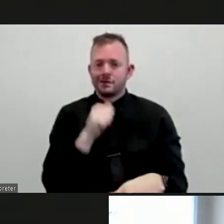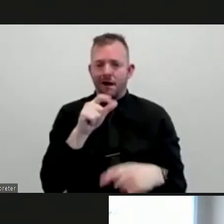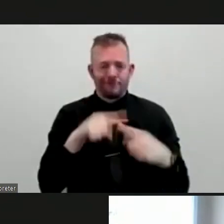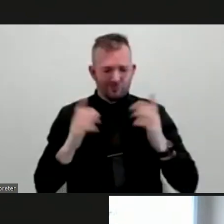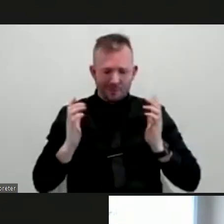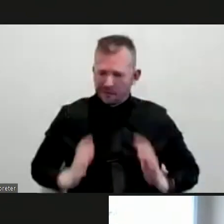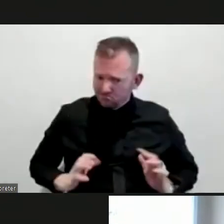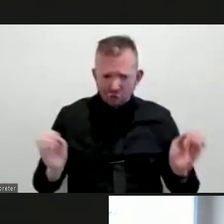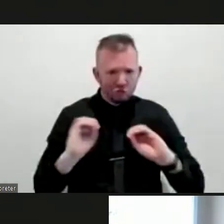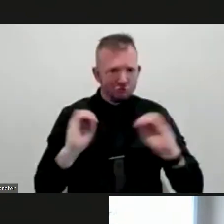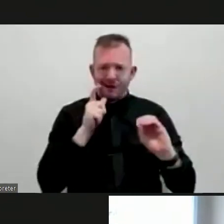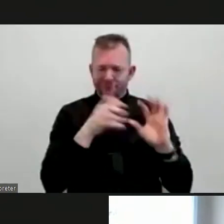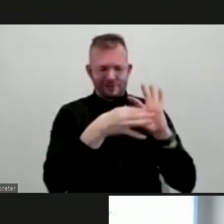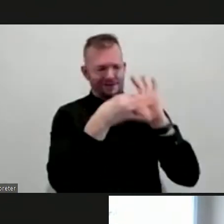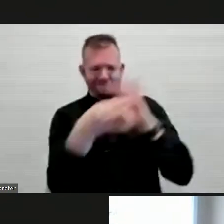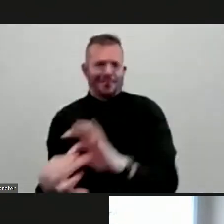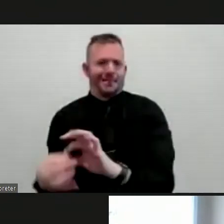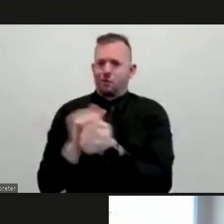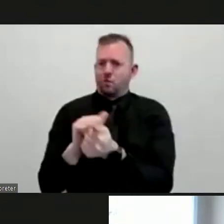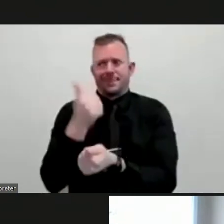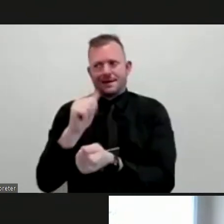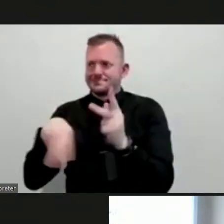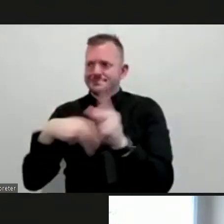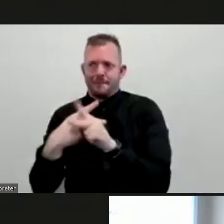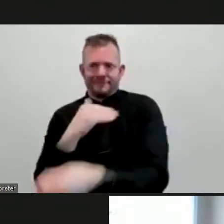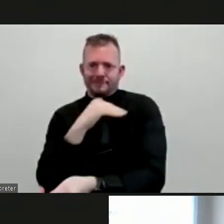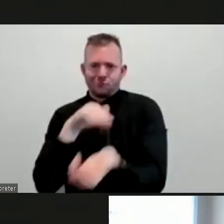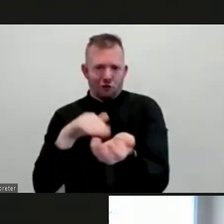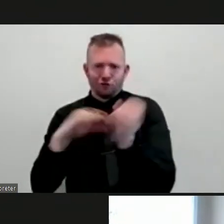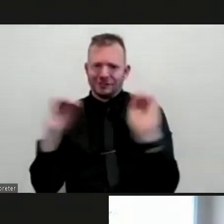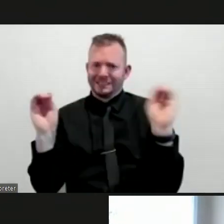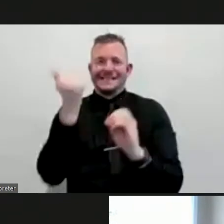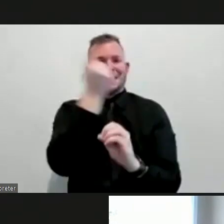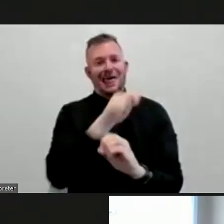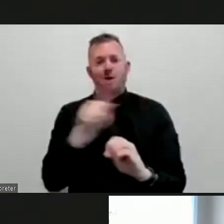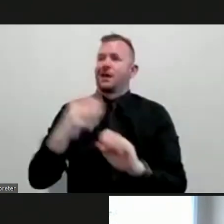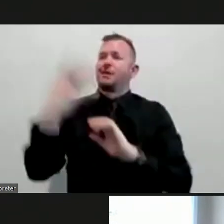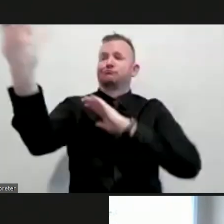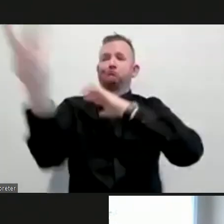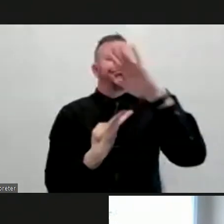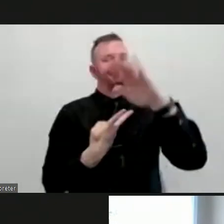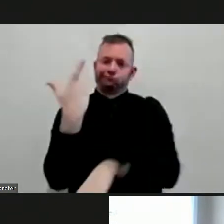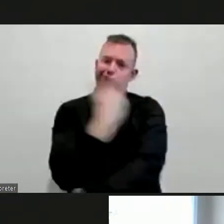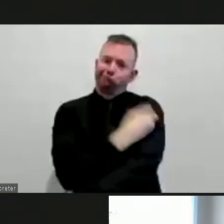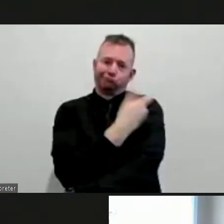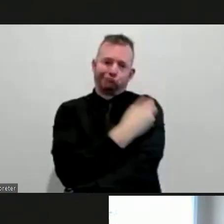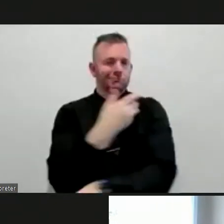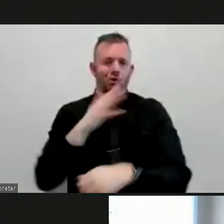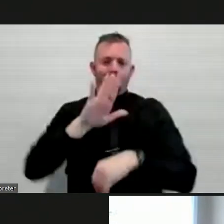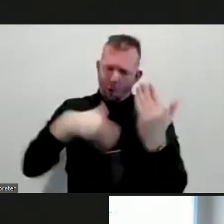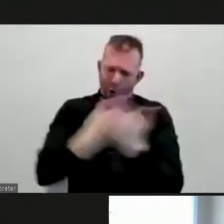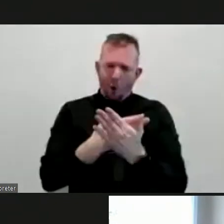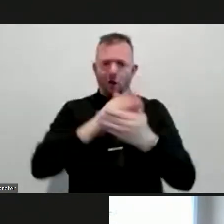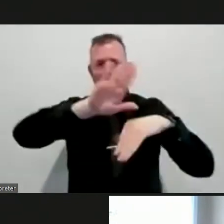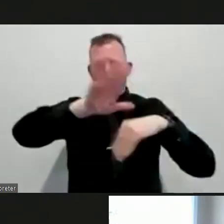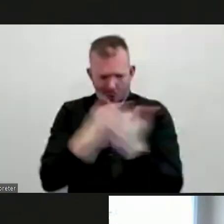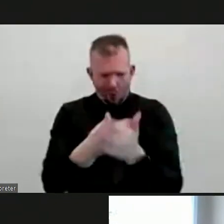with that hospital. It's open to everybody, fair and equitable across the board, so that all people are getting vaccine.